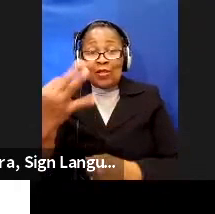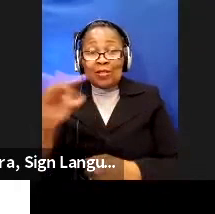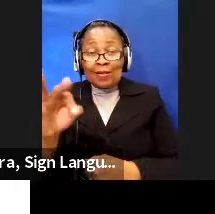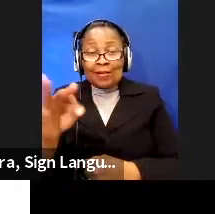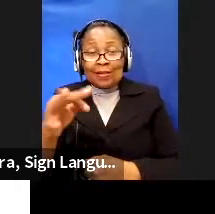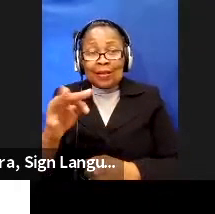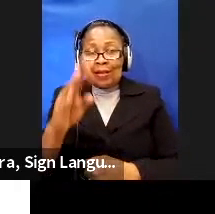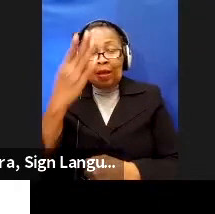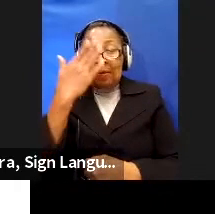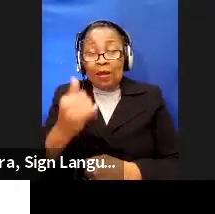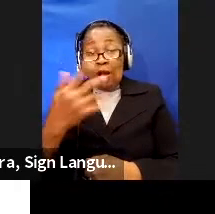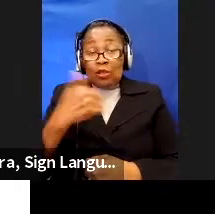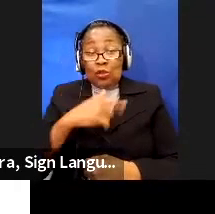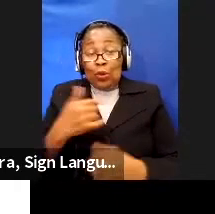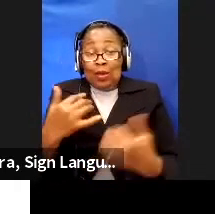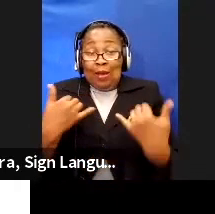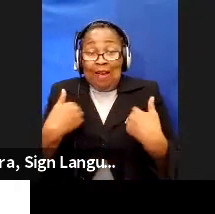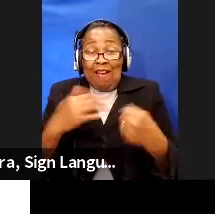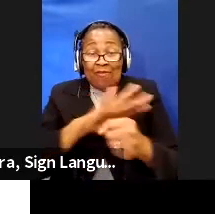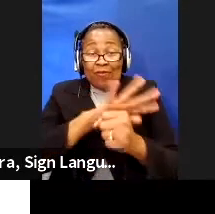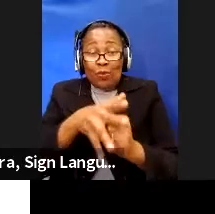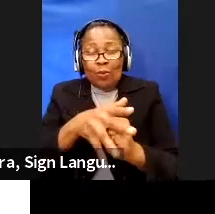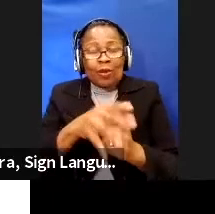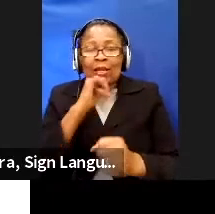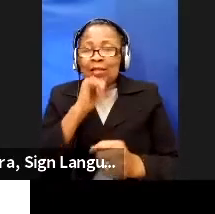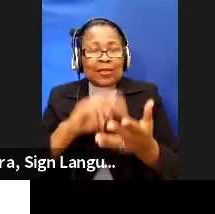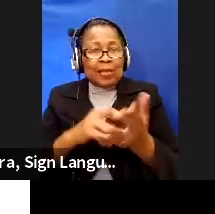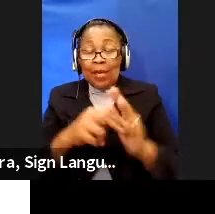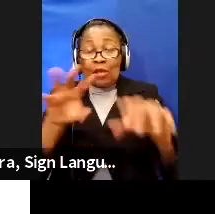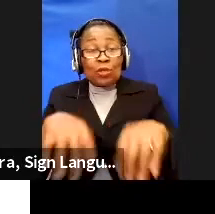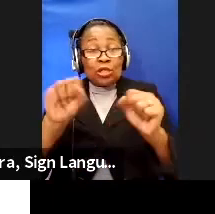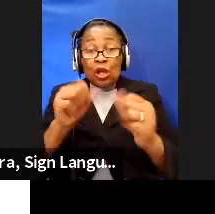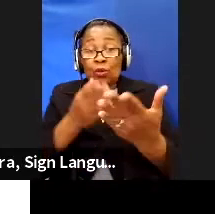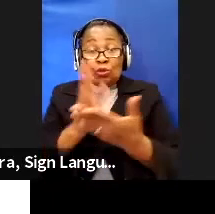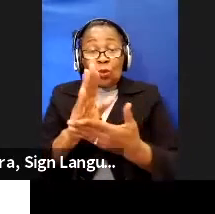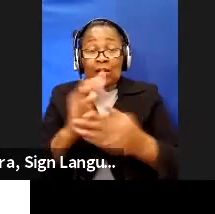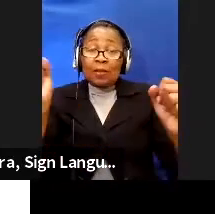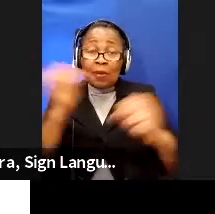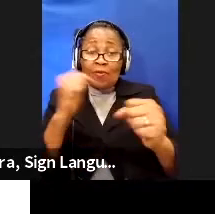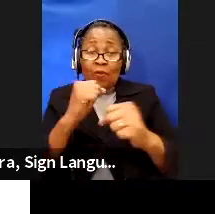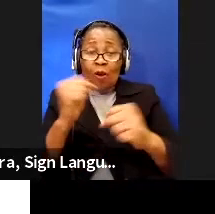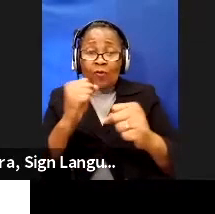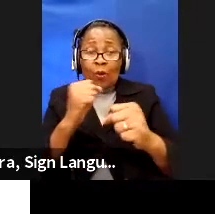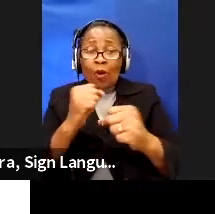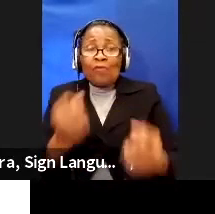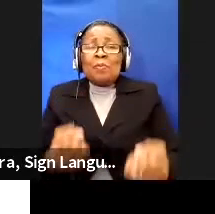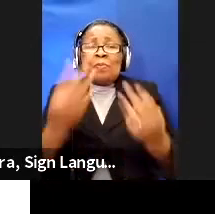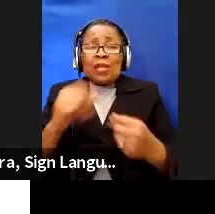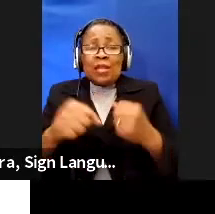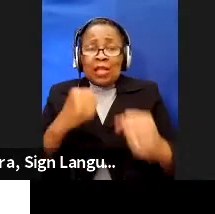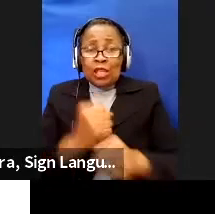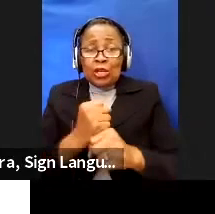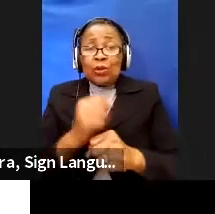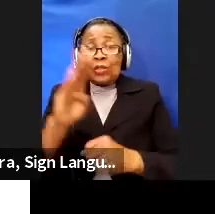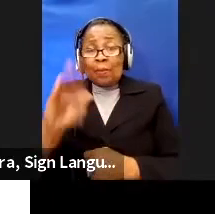just because we're in a pandemic, does not mean that we take those rights that have been fought for many years by the disability community